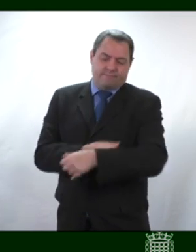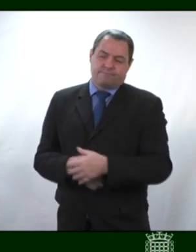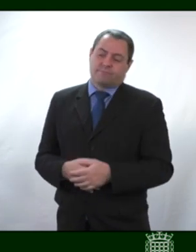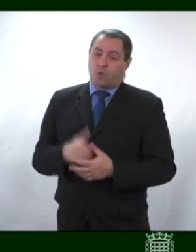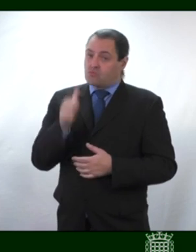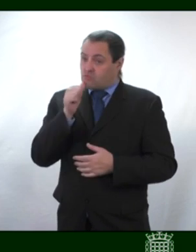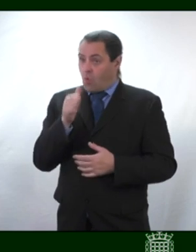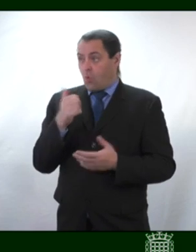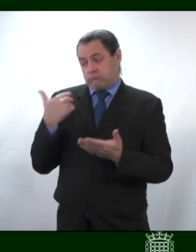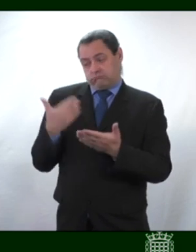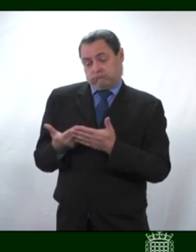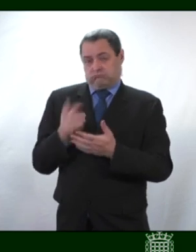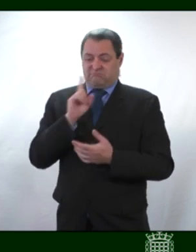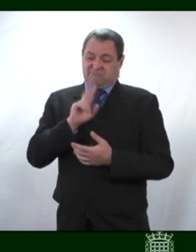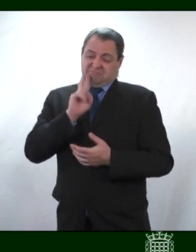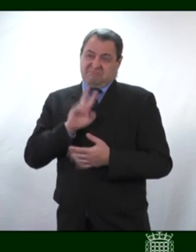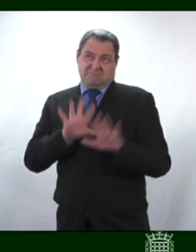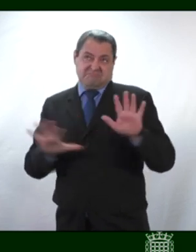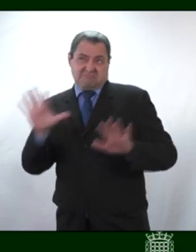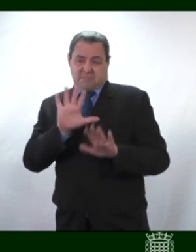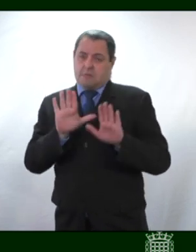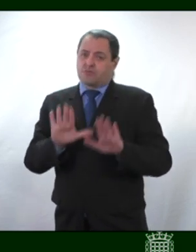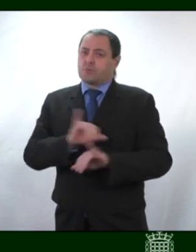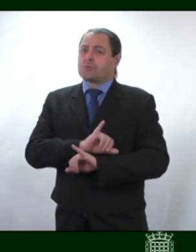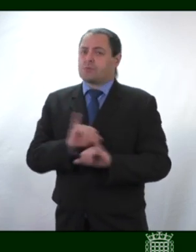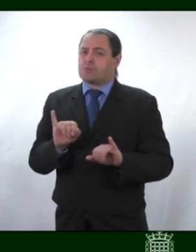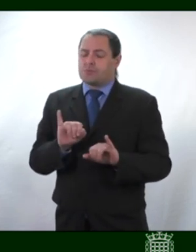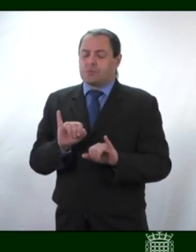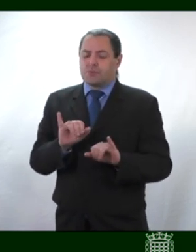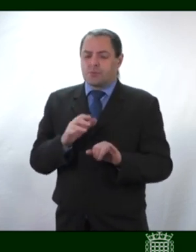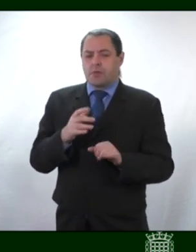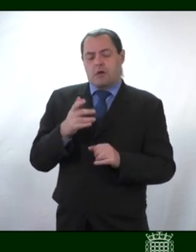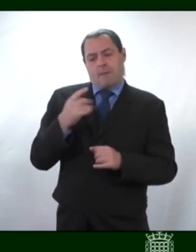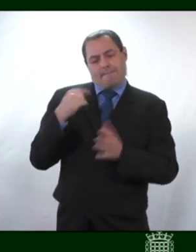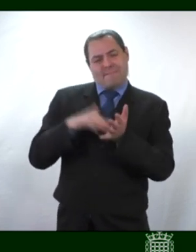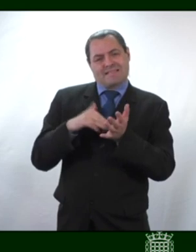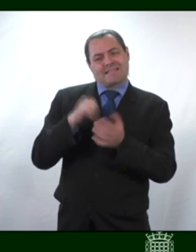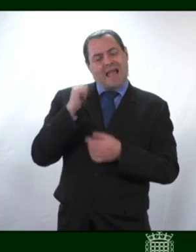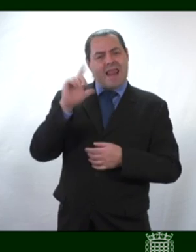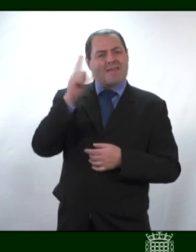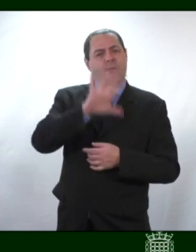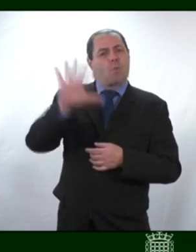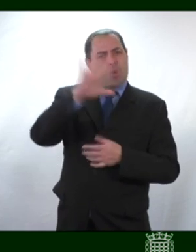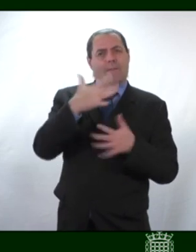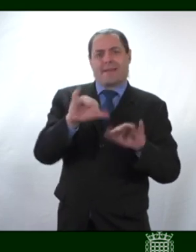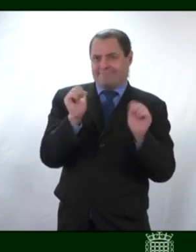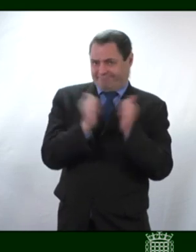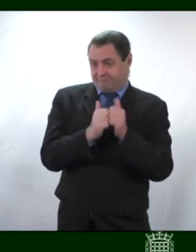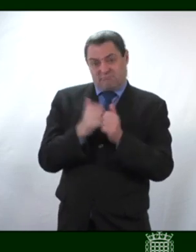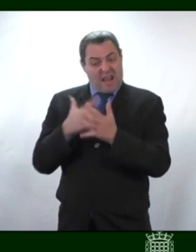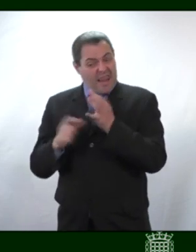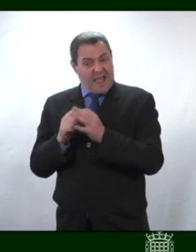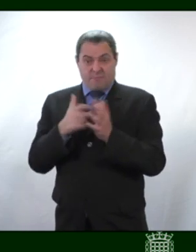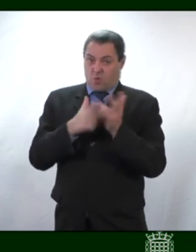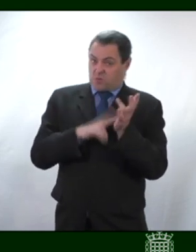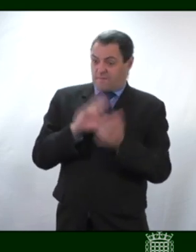England. Last Monday, we were able to reach an agreement with the leadership of Liverpool City Region across party lines to take the action